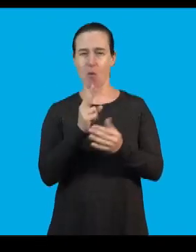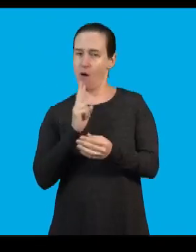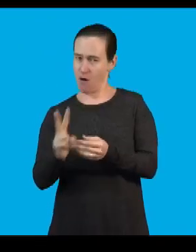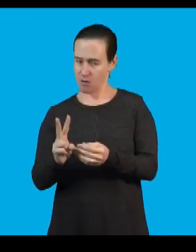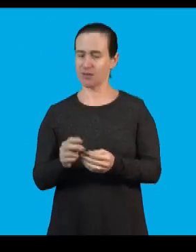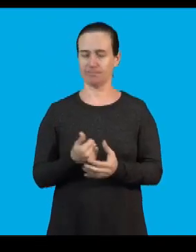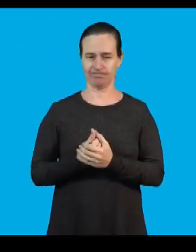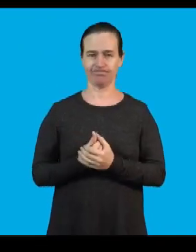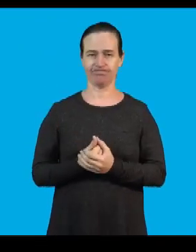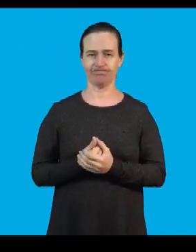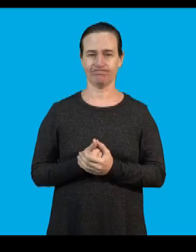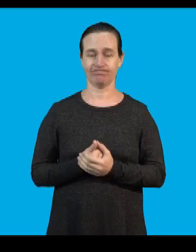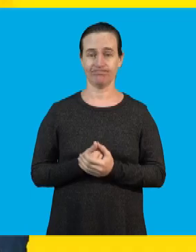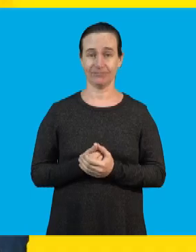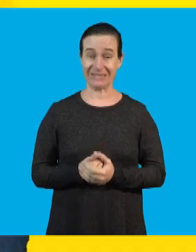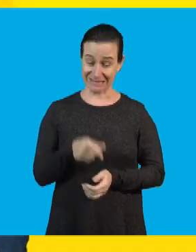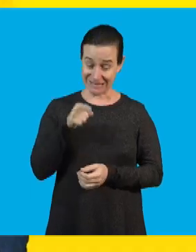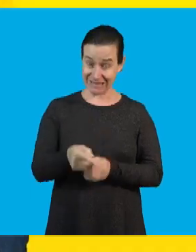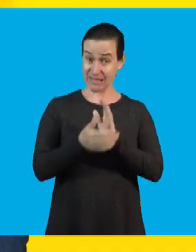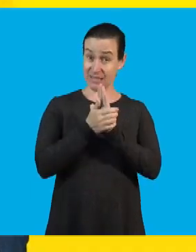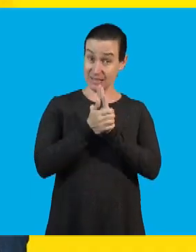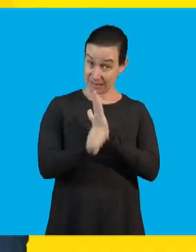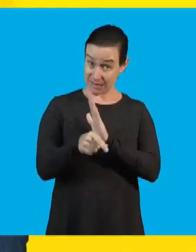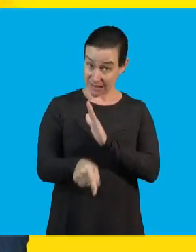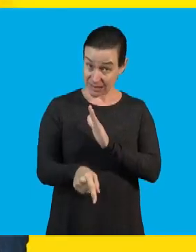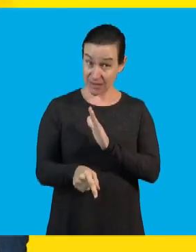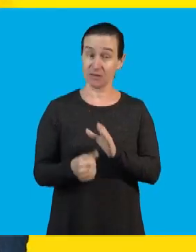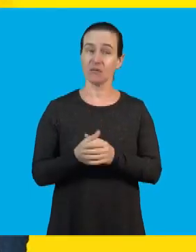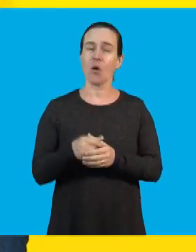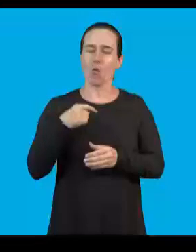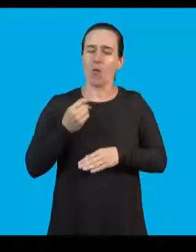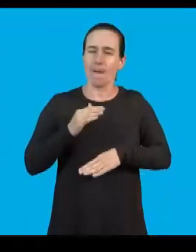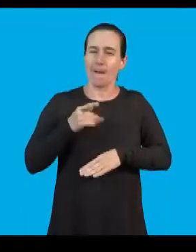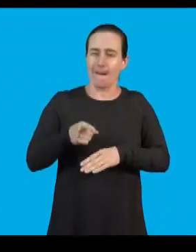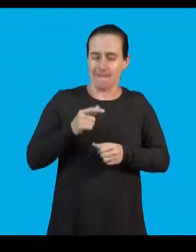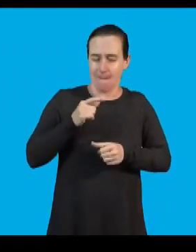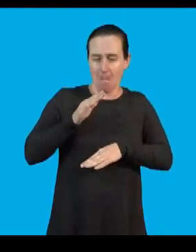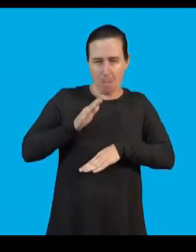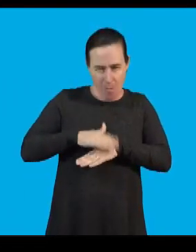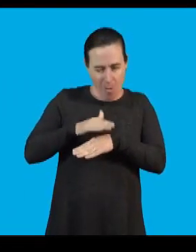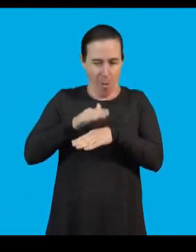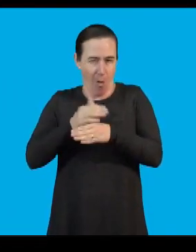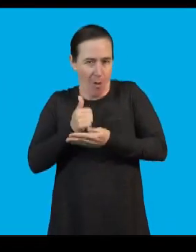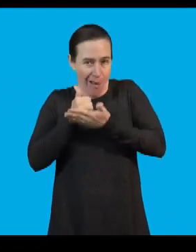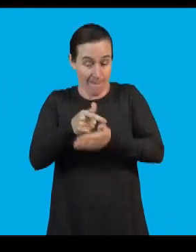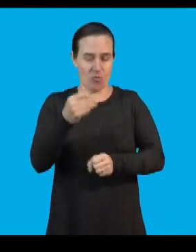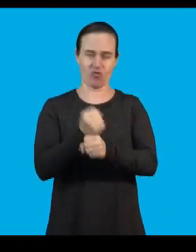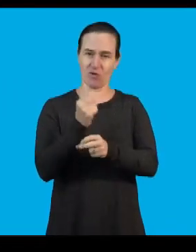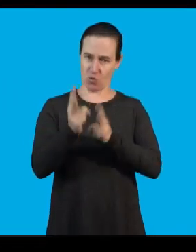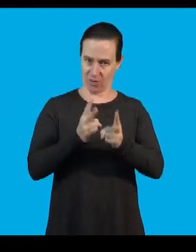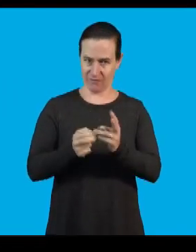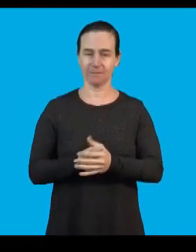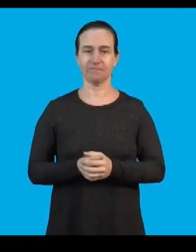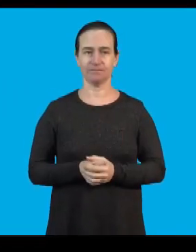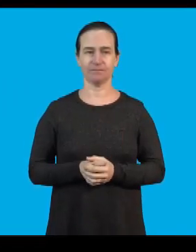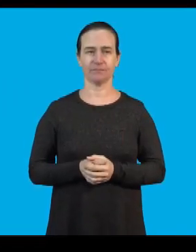also answering techniques. Now you must know that these skills are going to be refined in grade 12. Let's